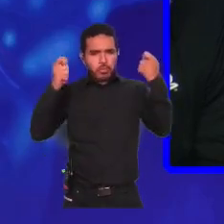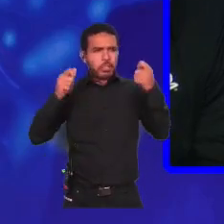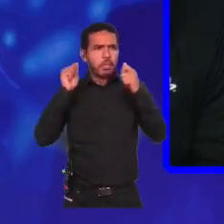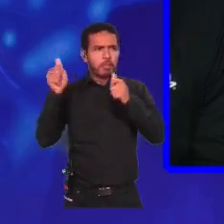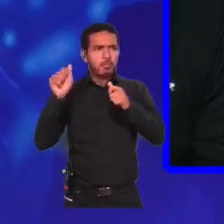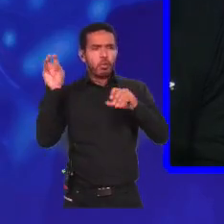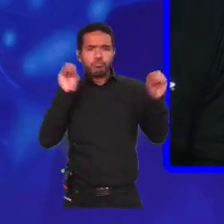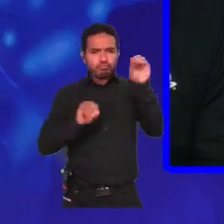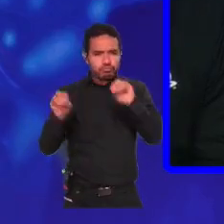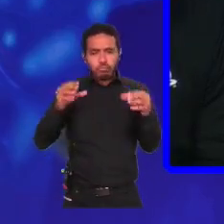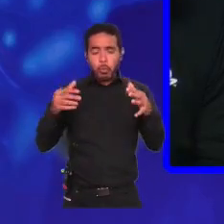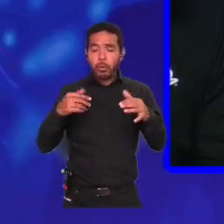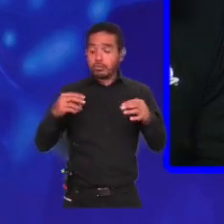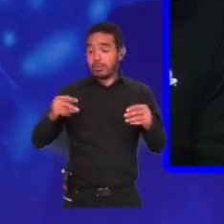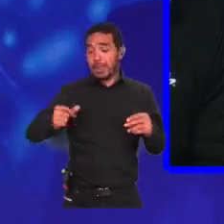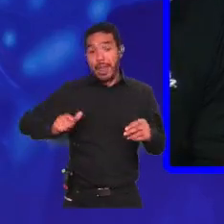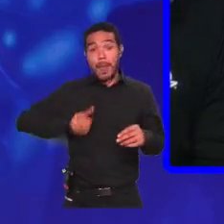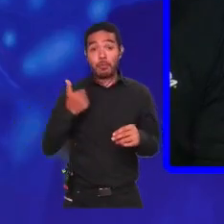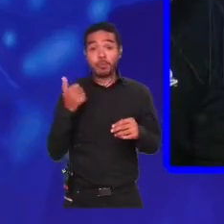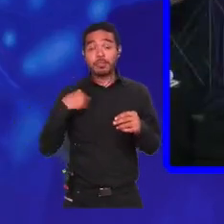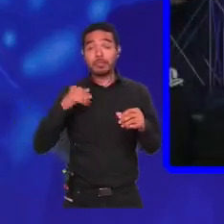today.